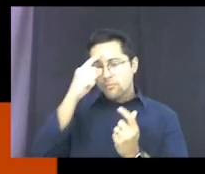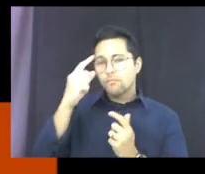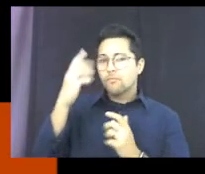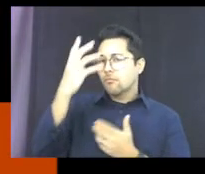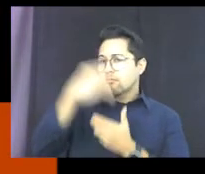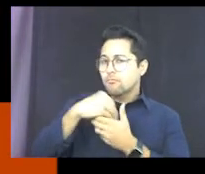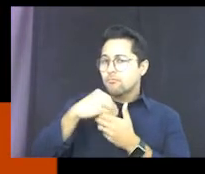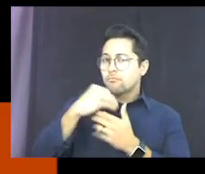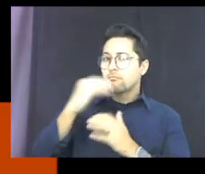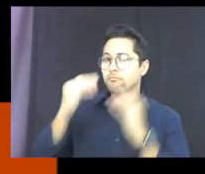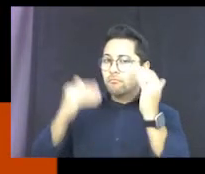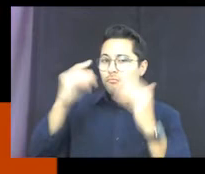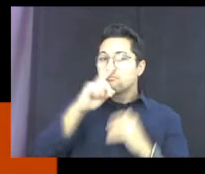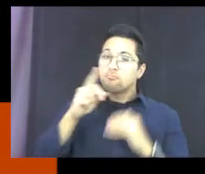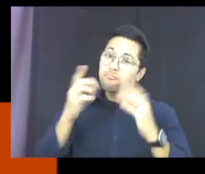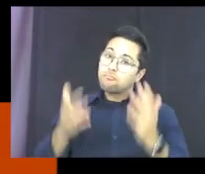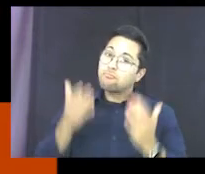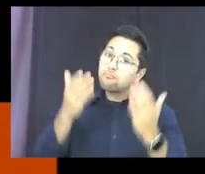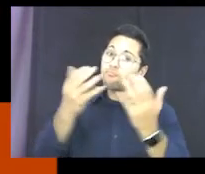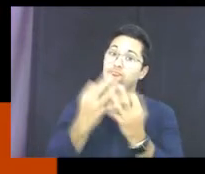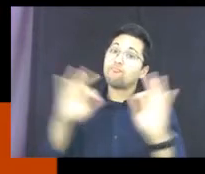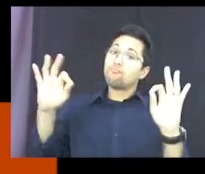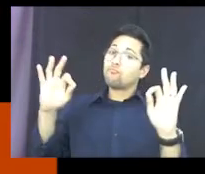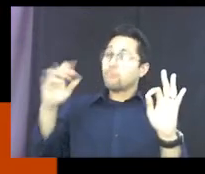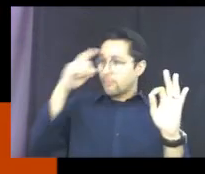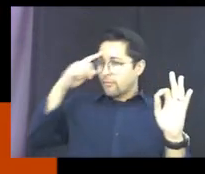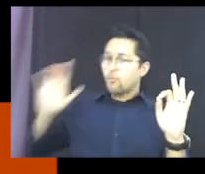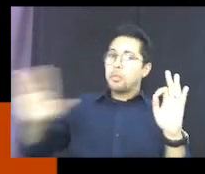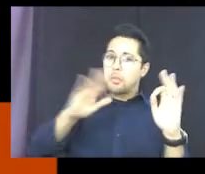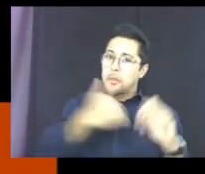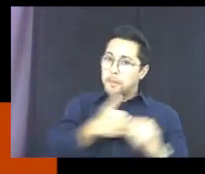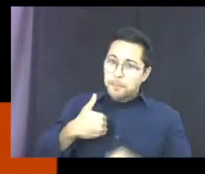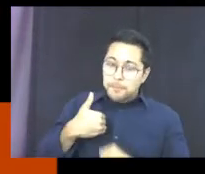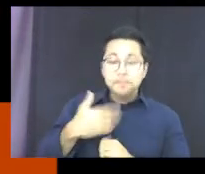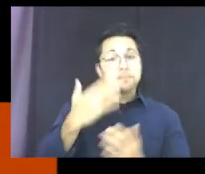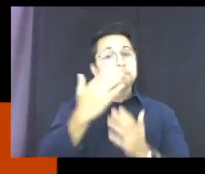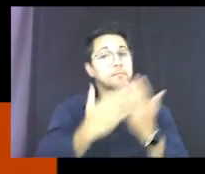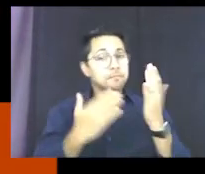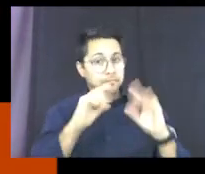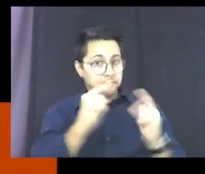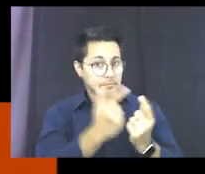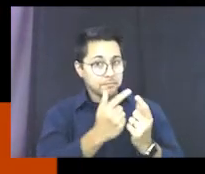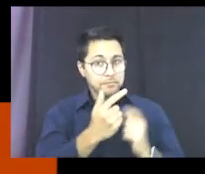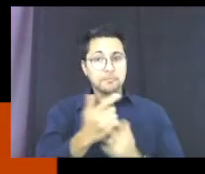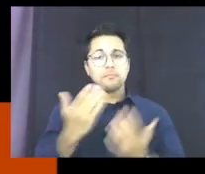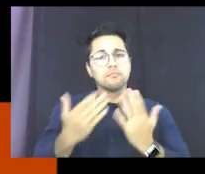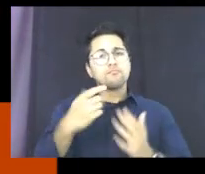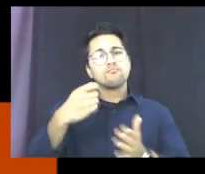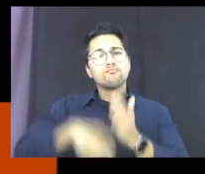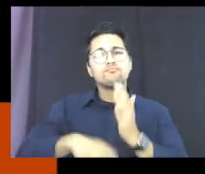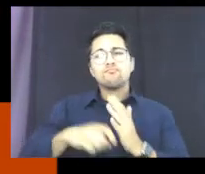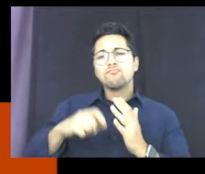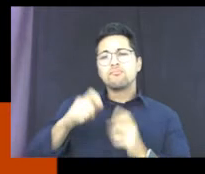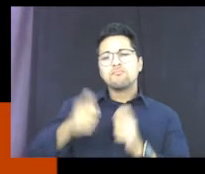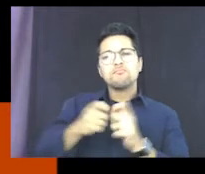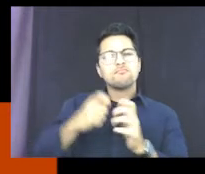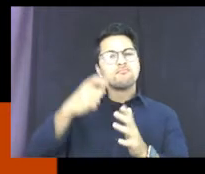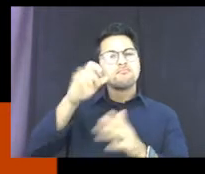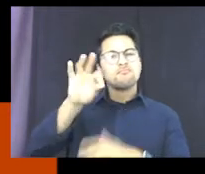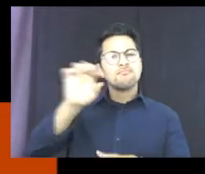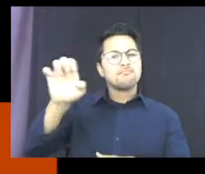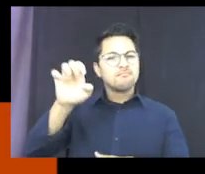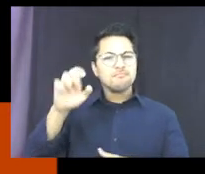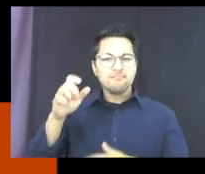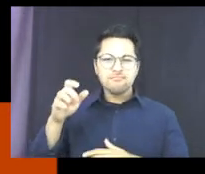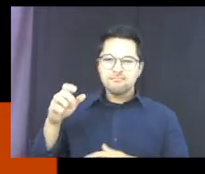is offered free of charge to its members. Some groups, however, may charge a set fee in order to cover